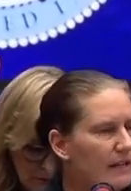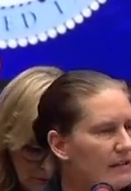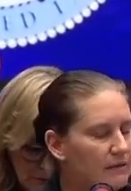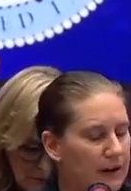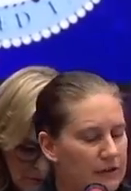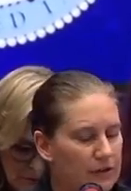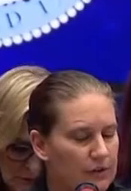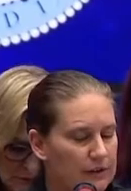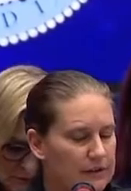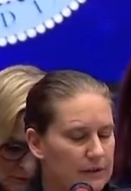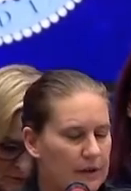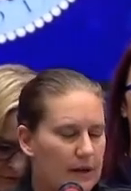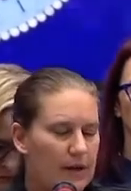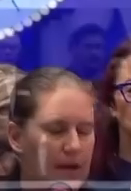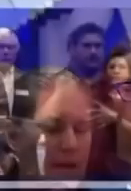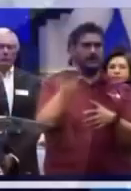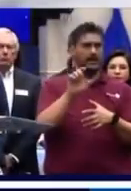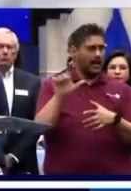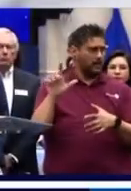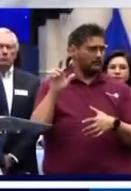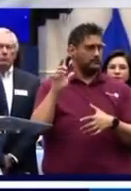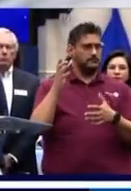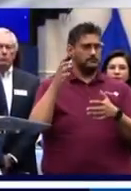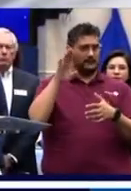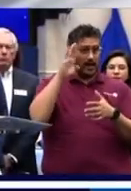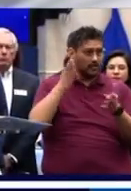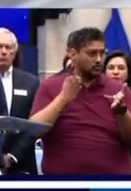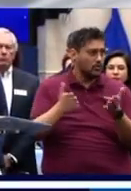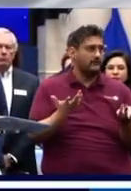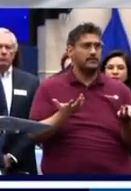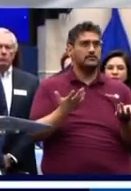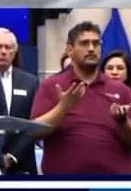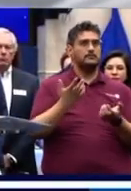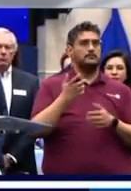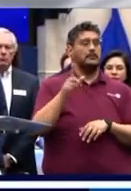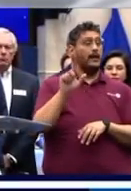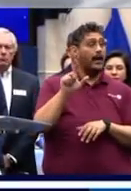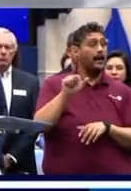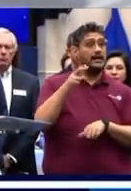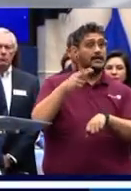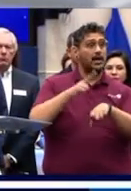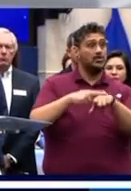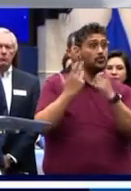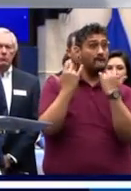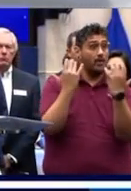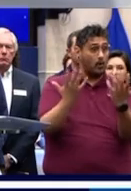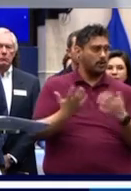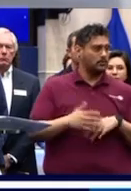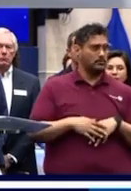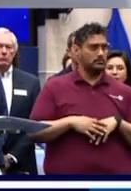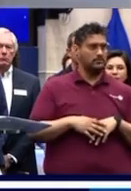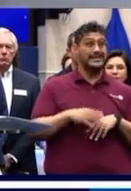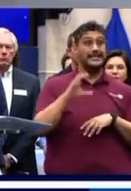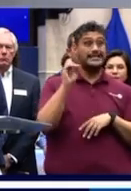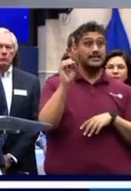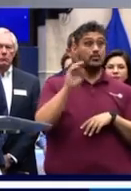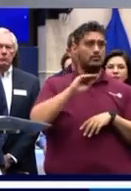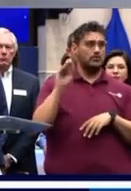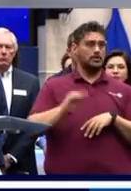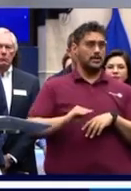United States Fire Service, Angeles National Forest, and LAPD. 0%